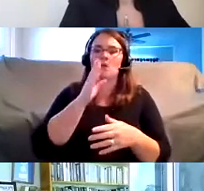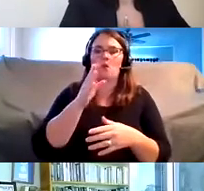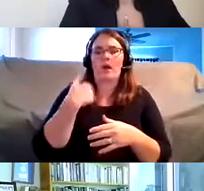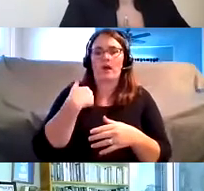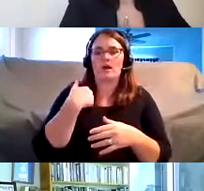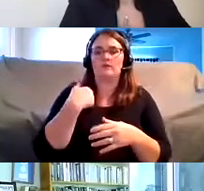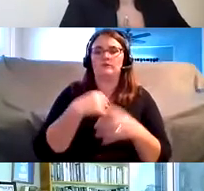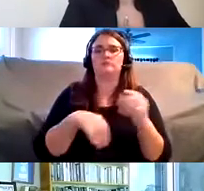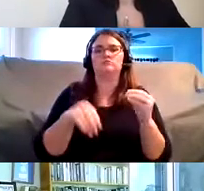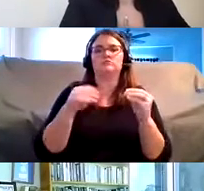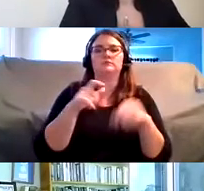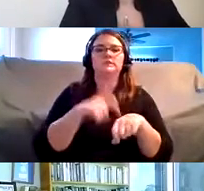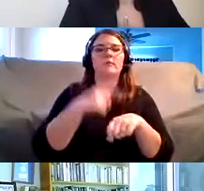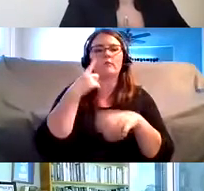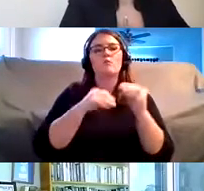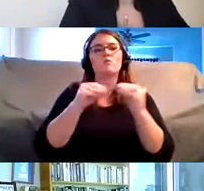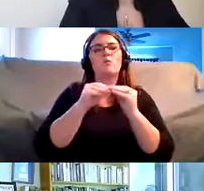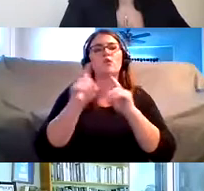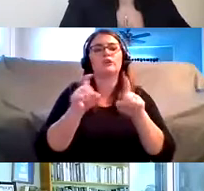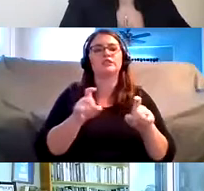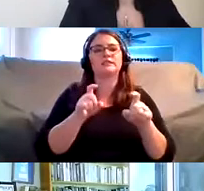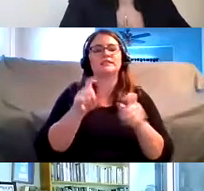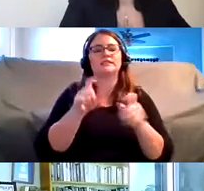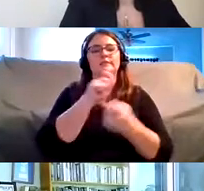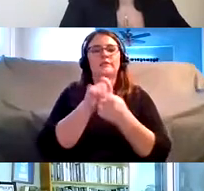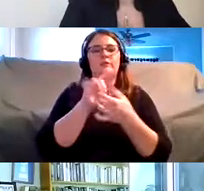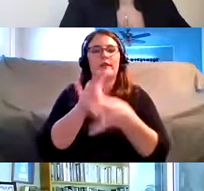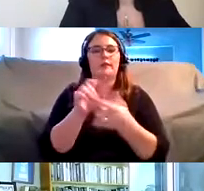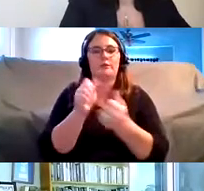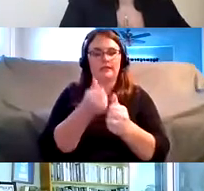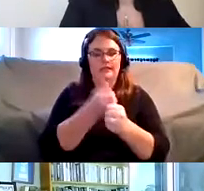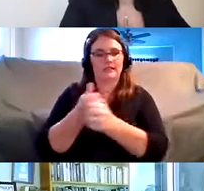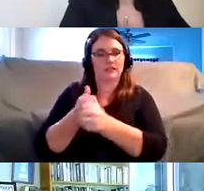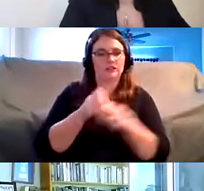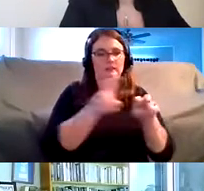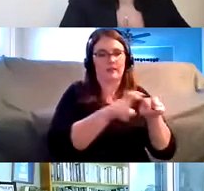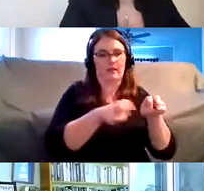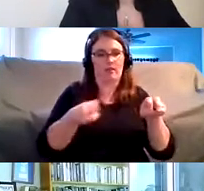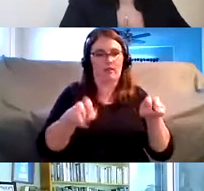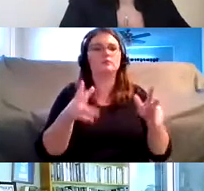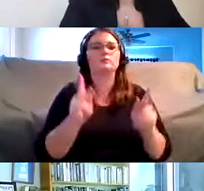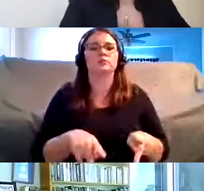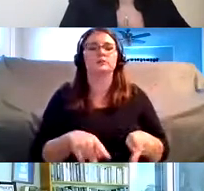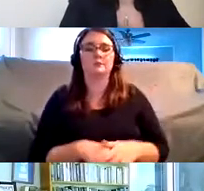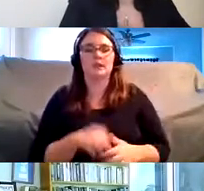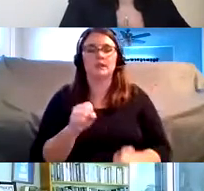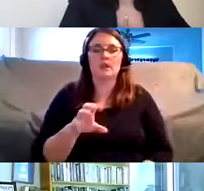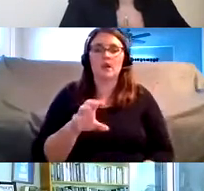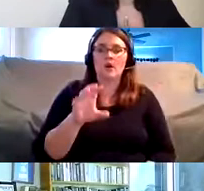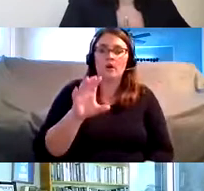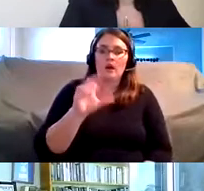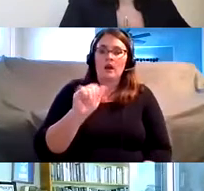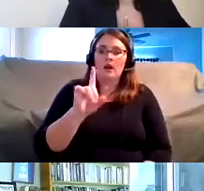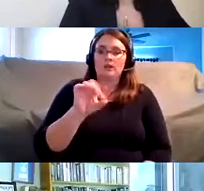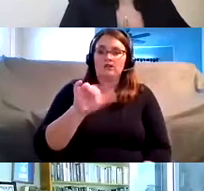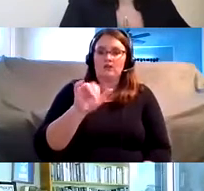the panelists. So Adriana, if you want to go ahead and introduce yourself, that would be great. Okay, hi. Nice